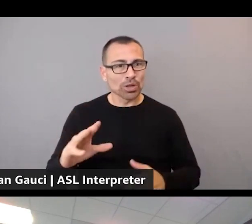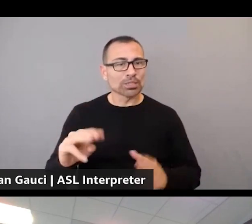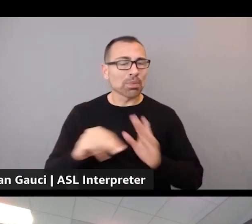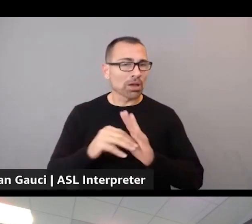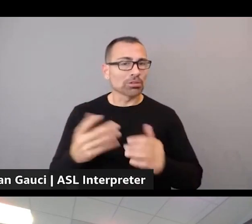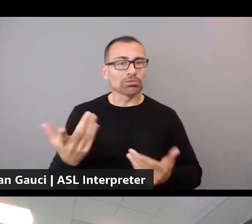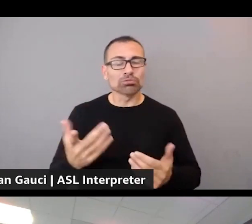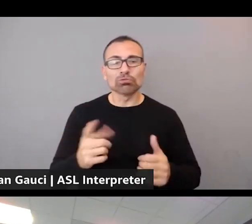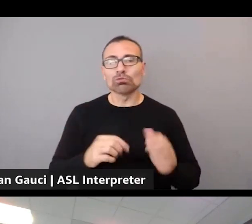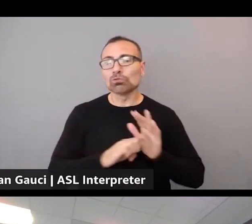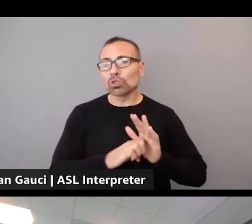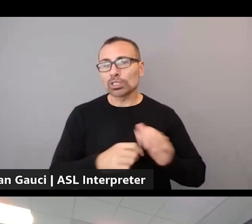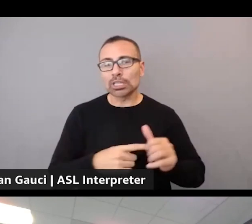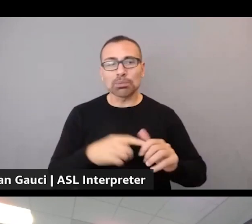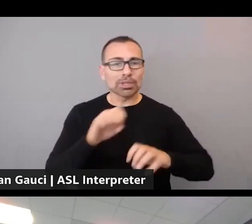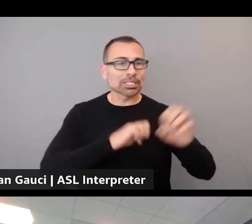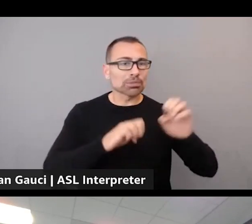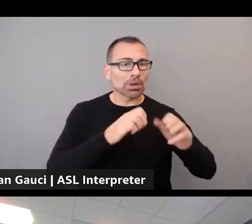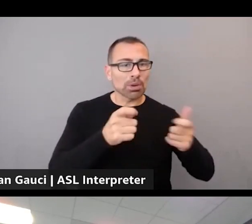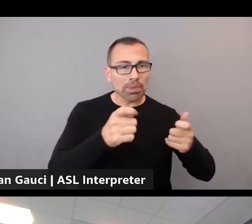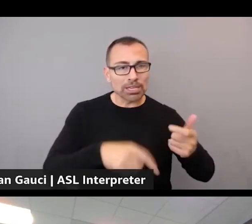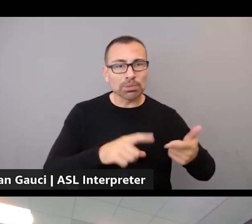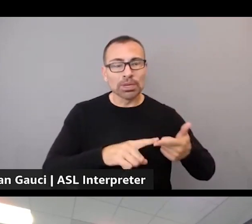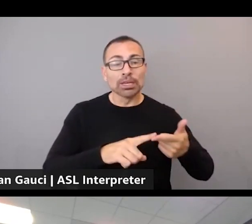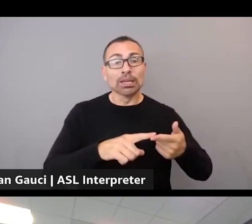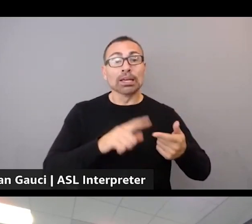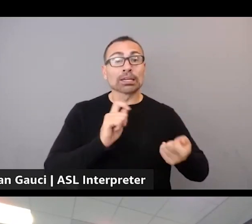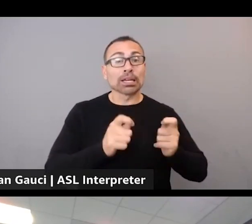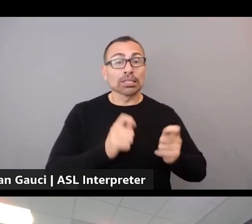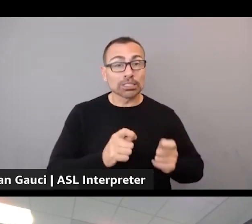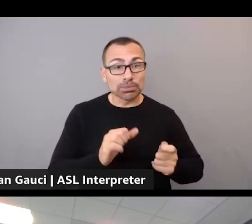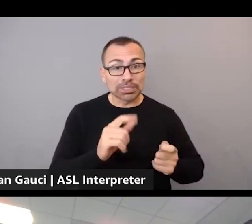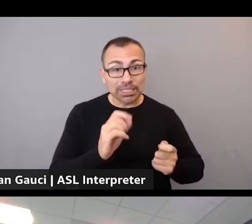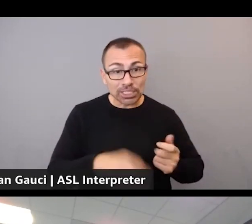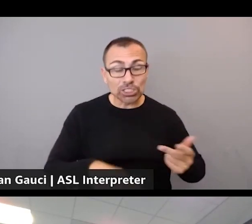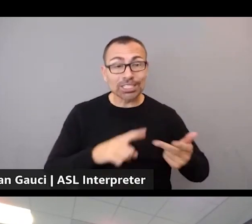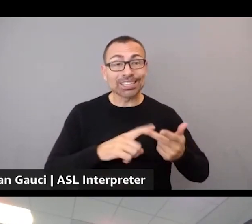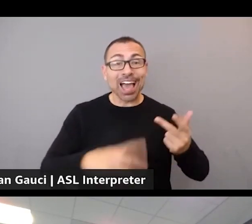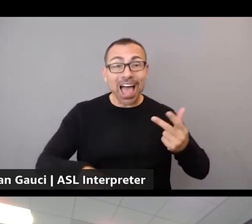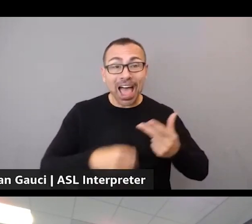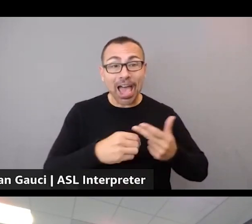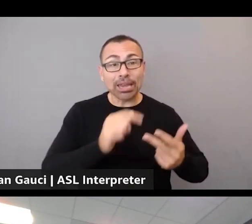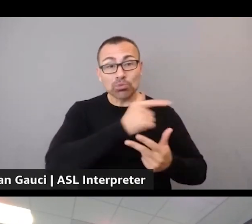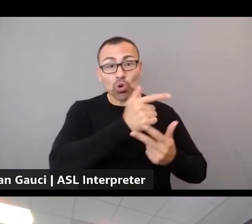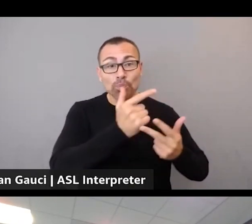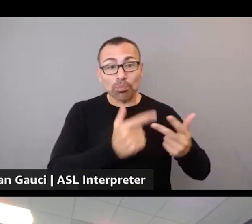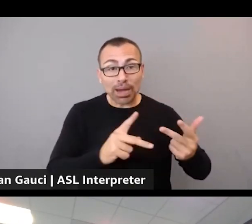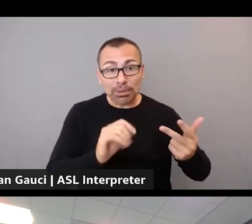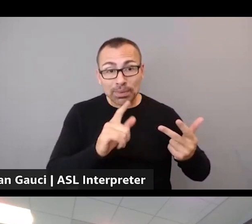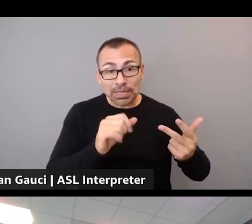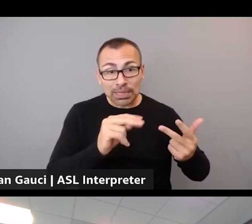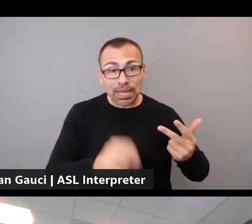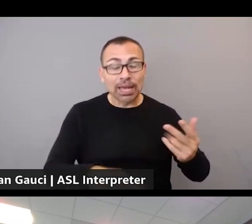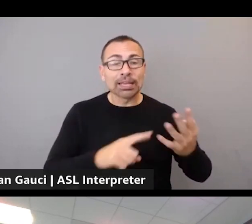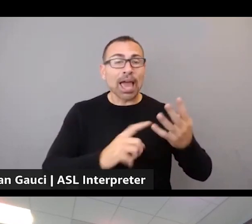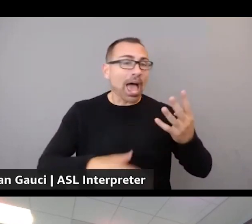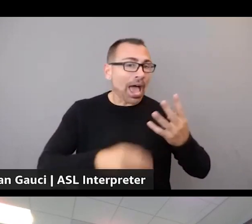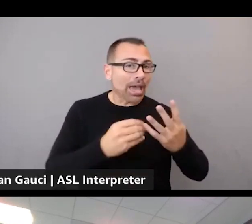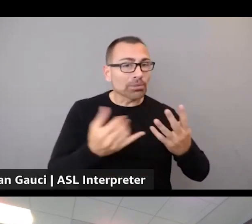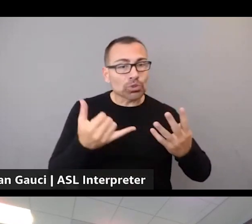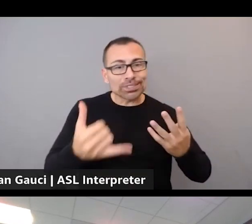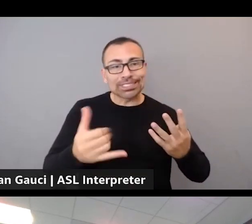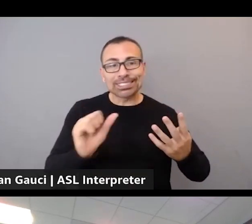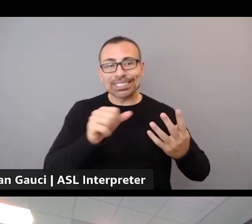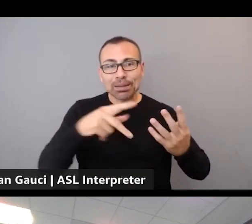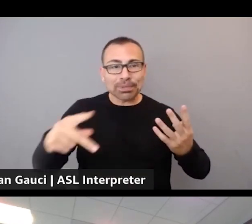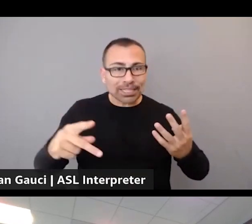management, customization, putting them into a pipeline, adding them to existing applications, all of that can you can